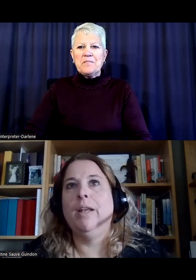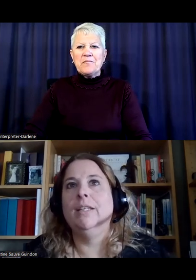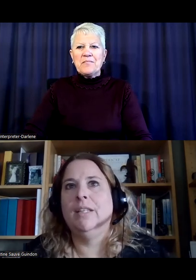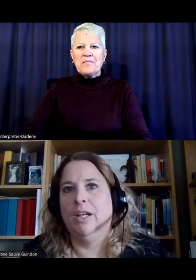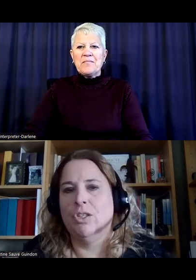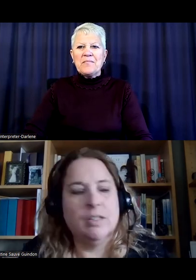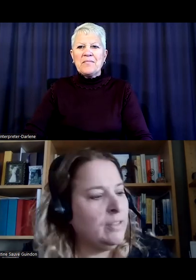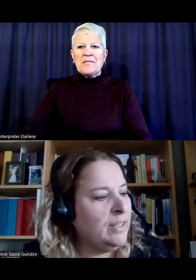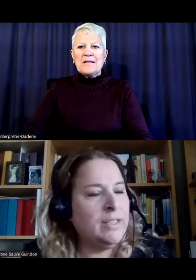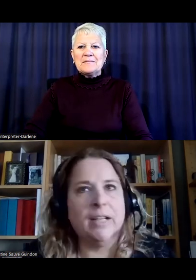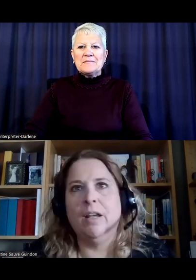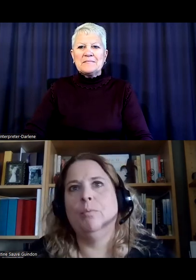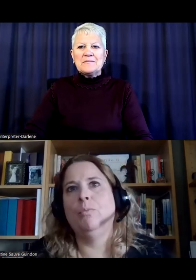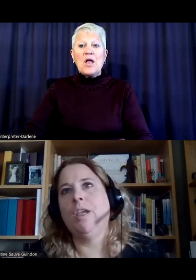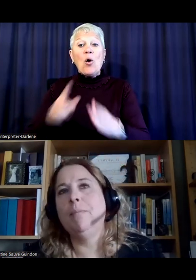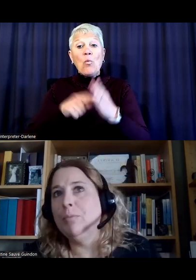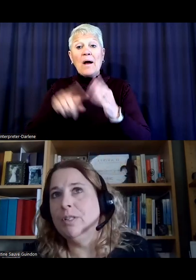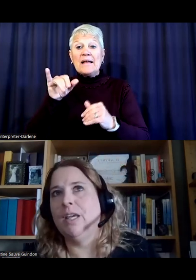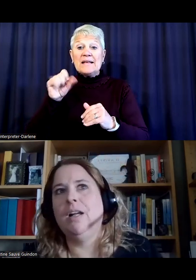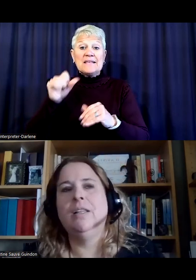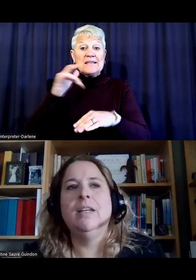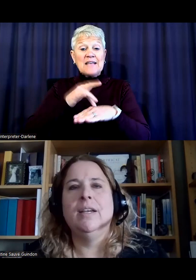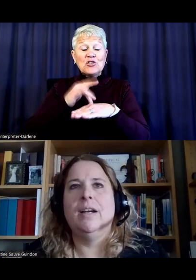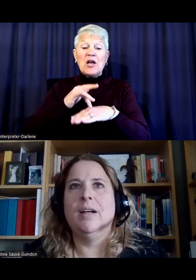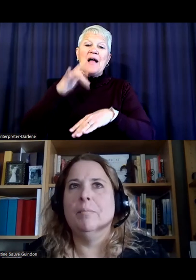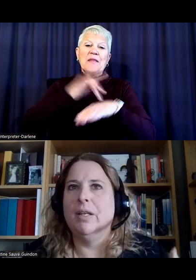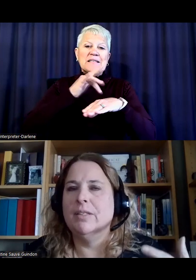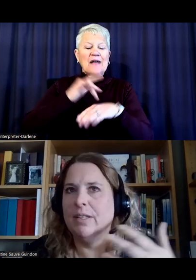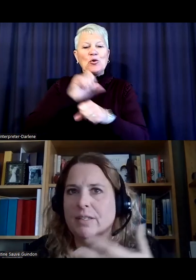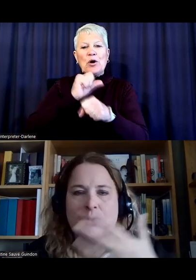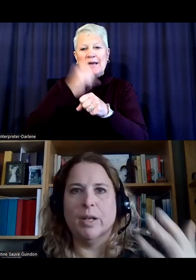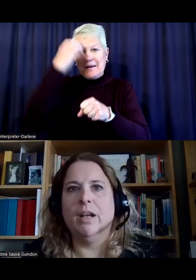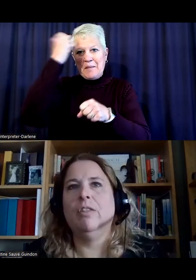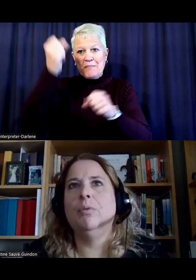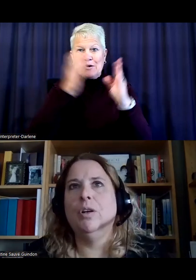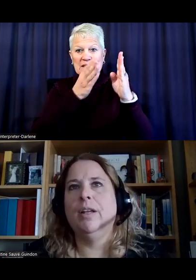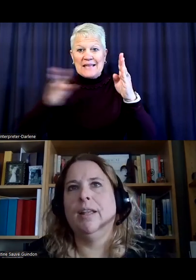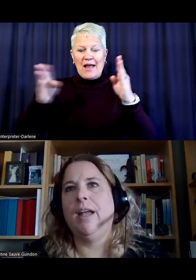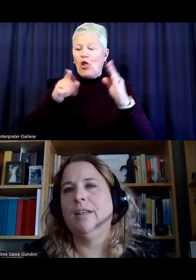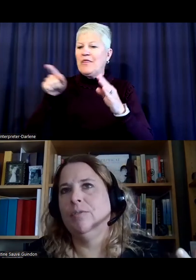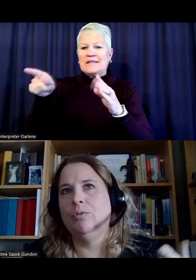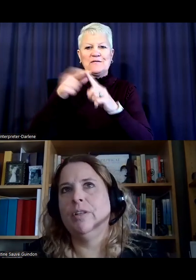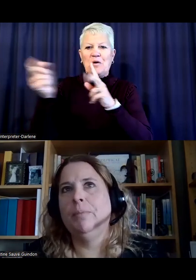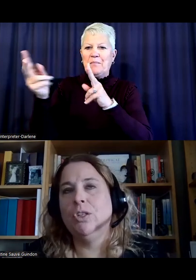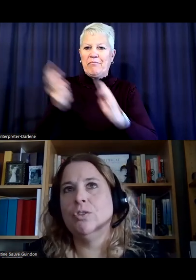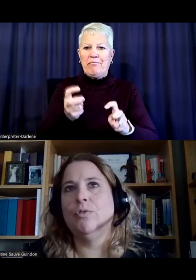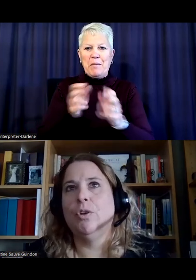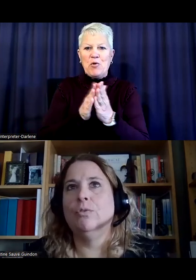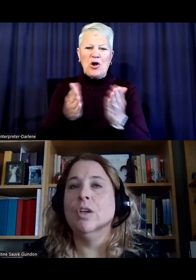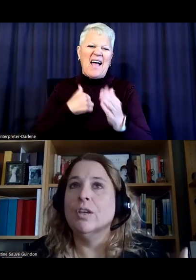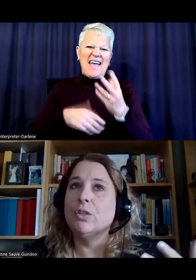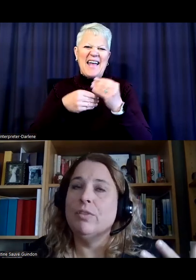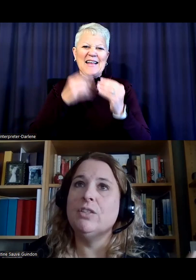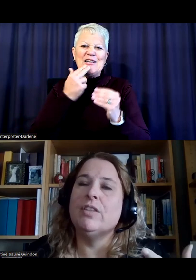So what is touch? In the tactile working memory scale, this is right out of the book, and I added cute little pictures for